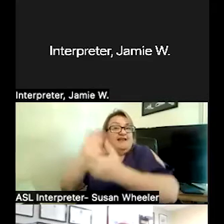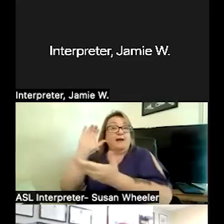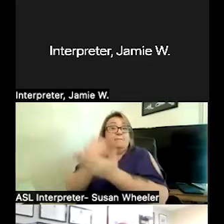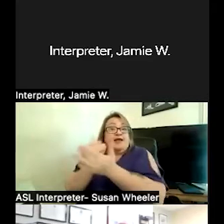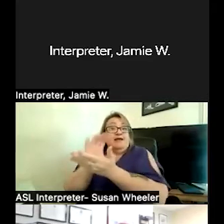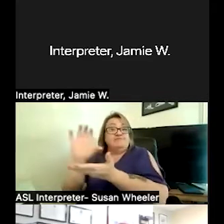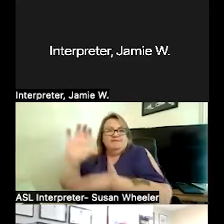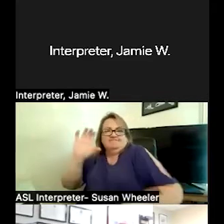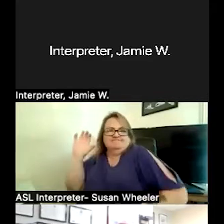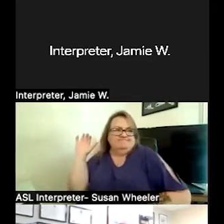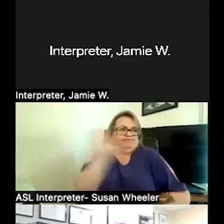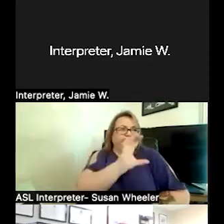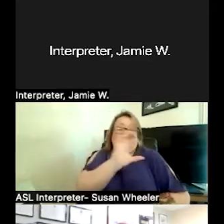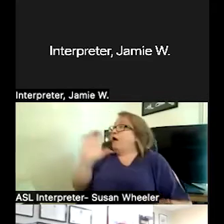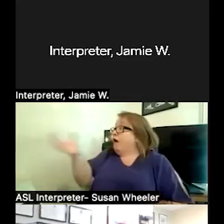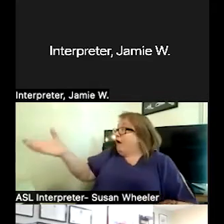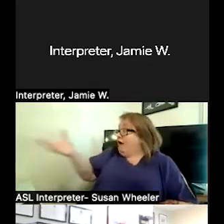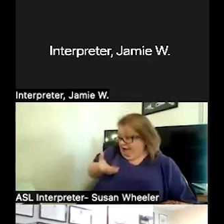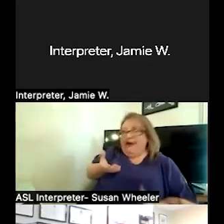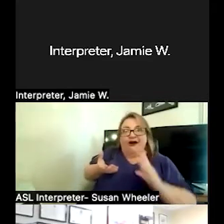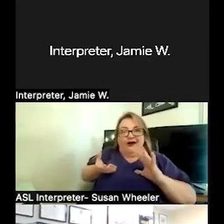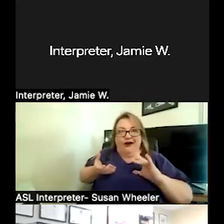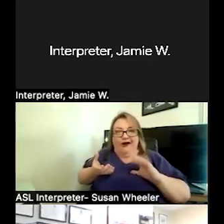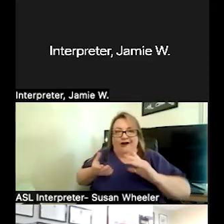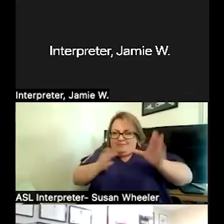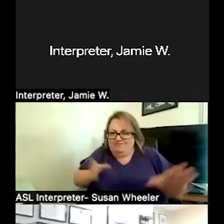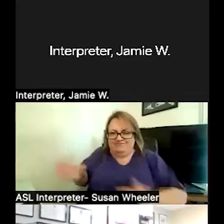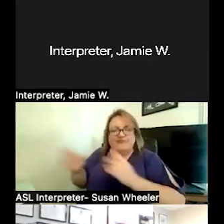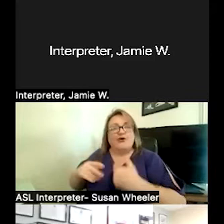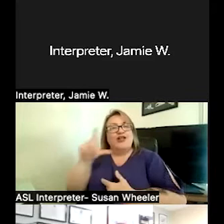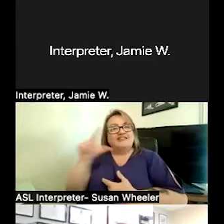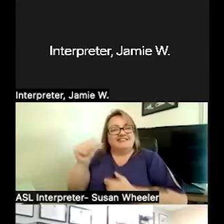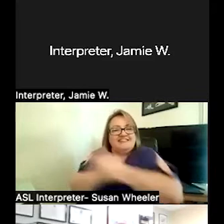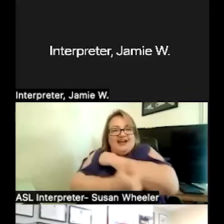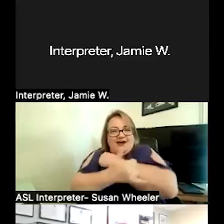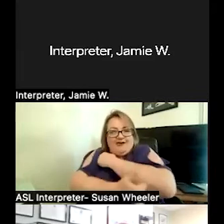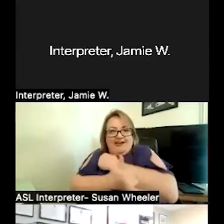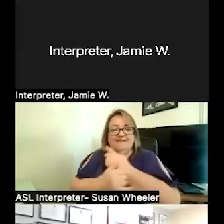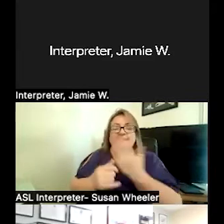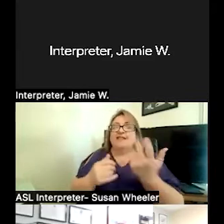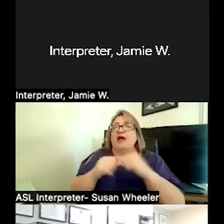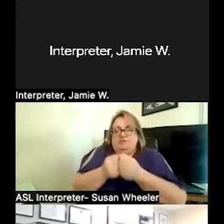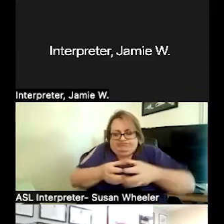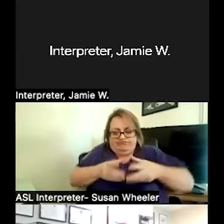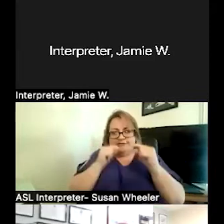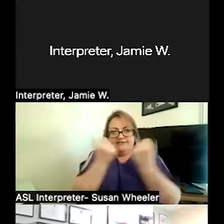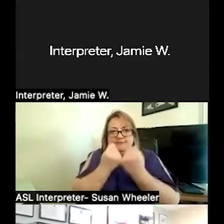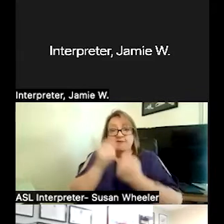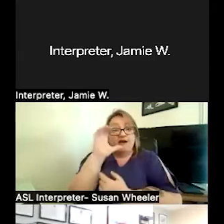improve disaster preparedness and resiliency in Los Angeles County. And we formed a team of Connie